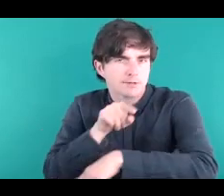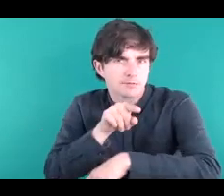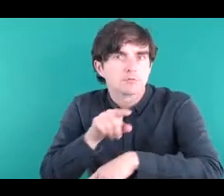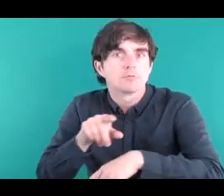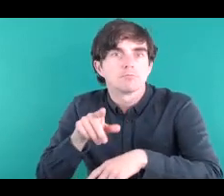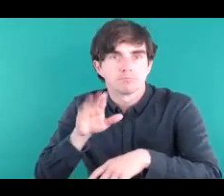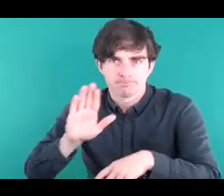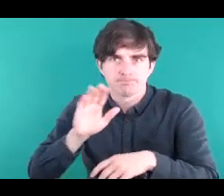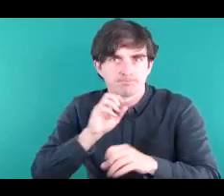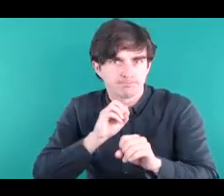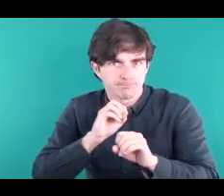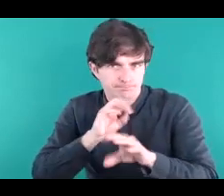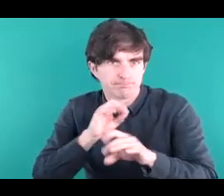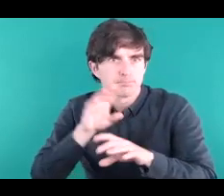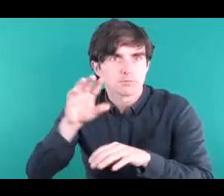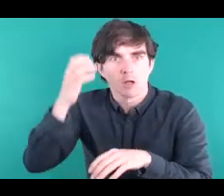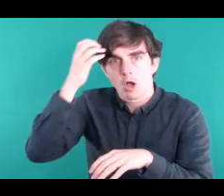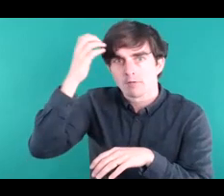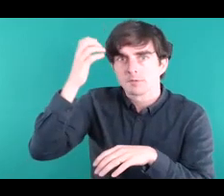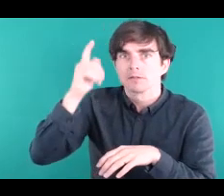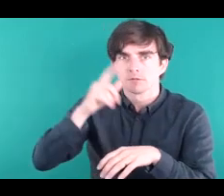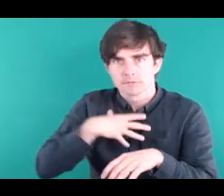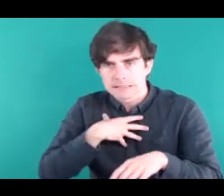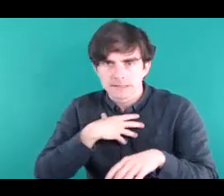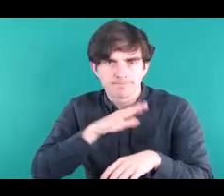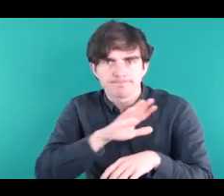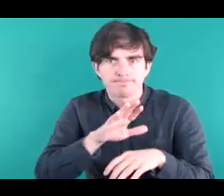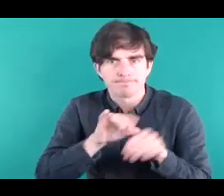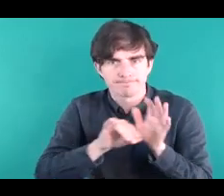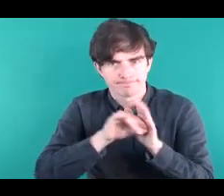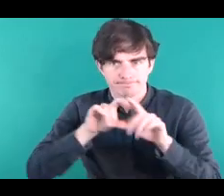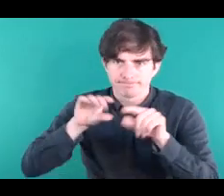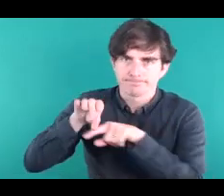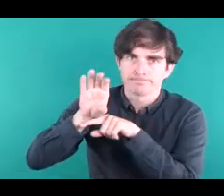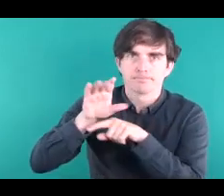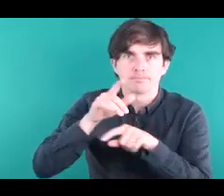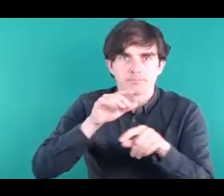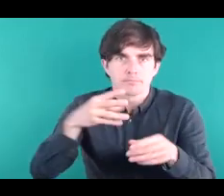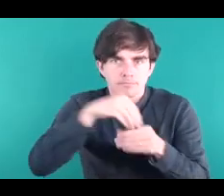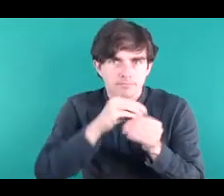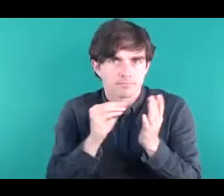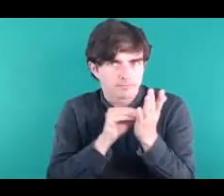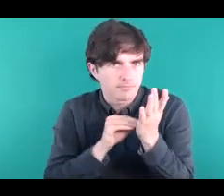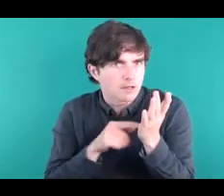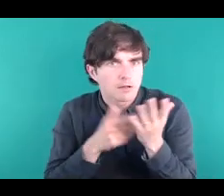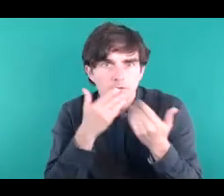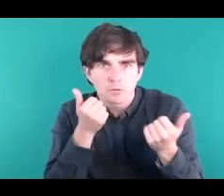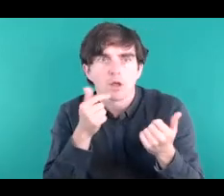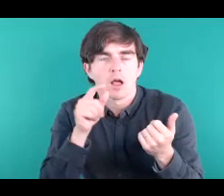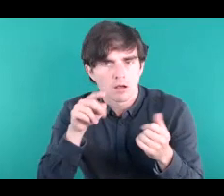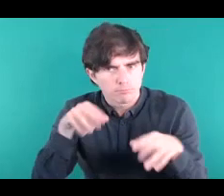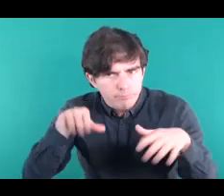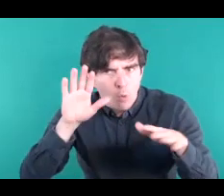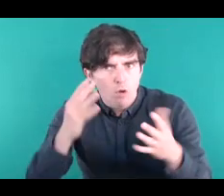proxy means test, was actually excluding persons with disabilities, even though they were in lower